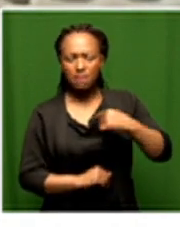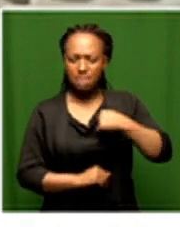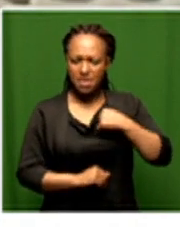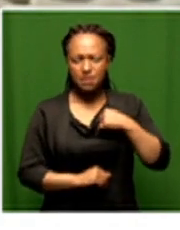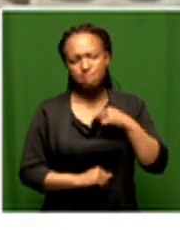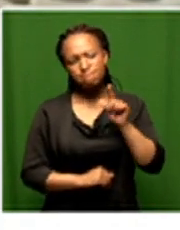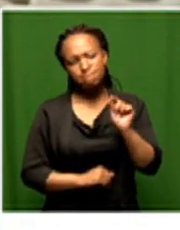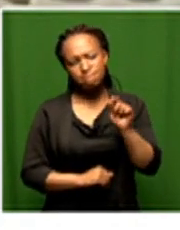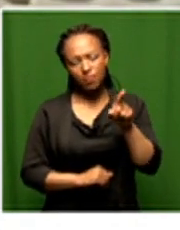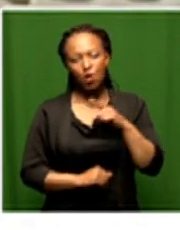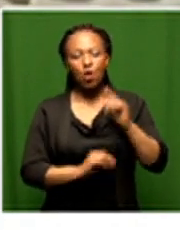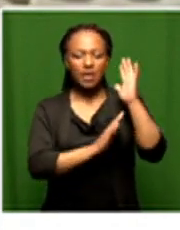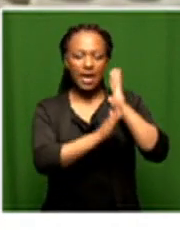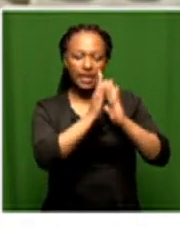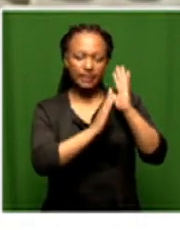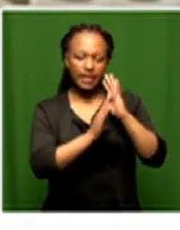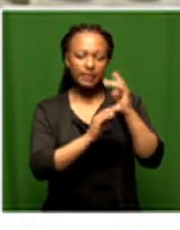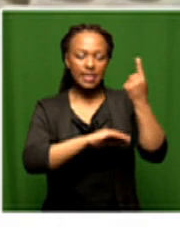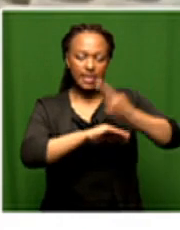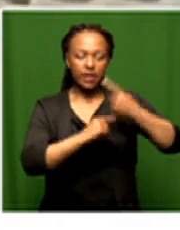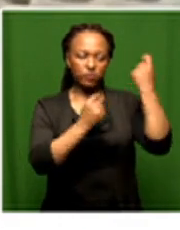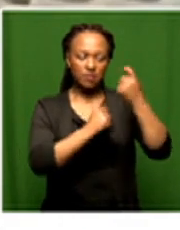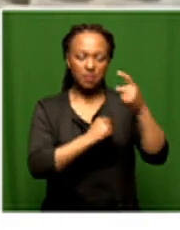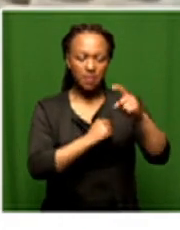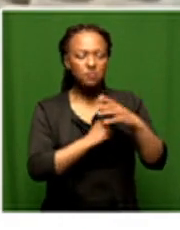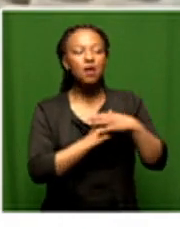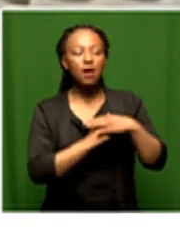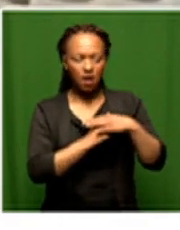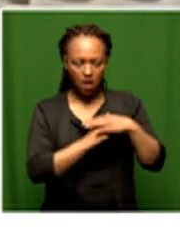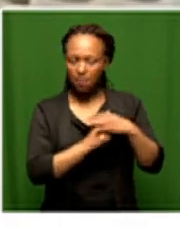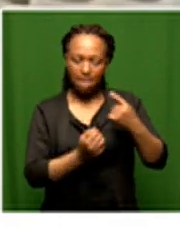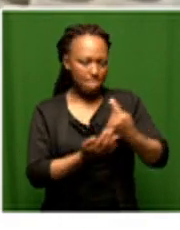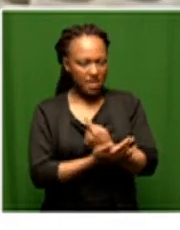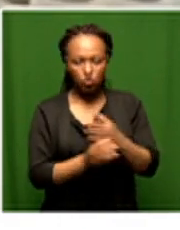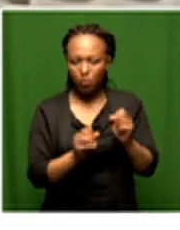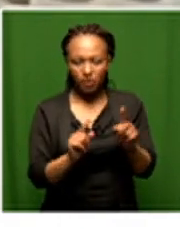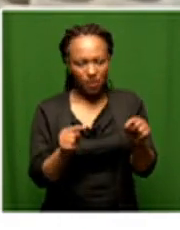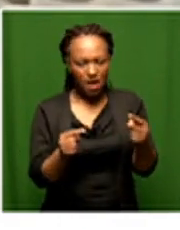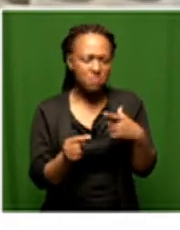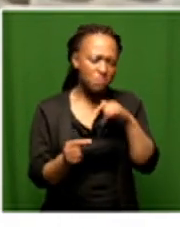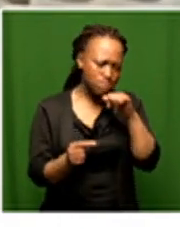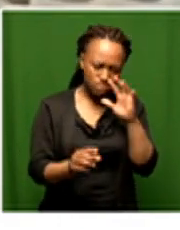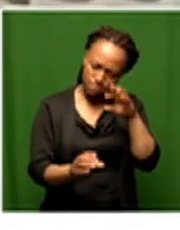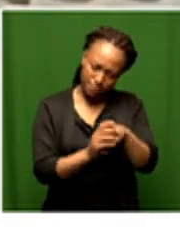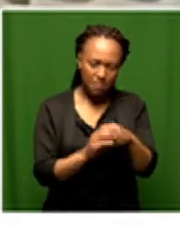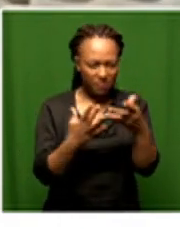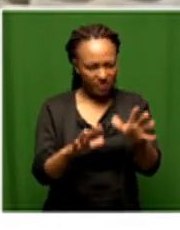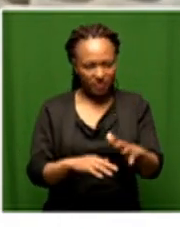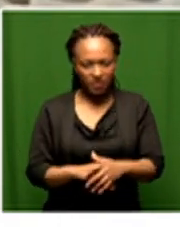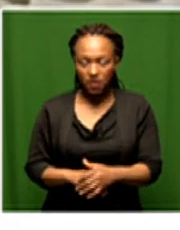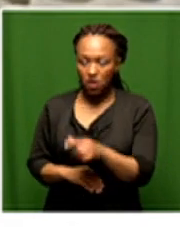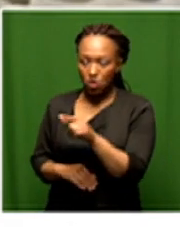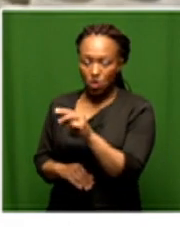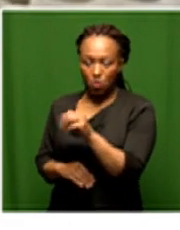to celebrate Heritage Day, I knew I just couldn't miss this opportunity. So yeah, I just grabbed it with both hands. Okay. Morena, for